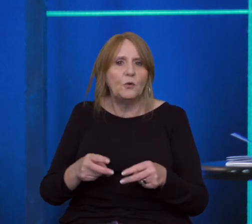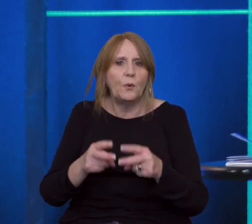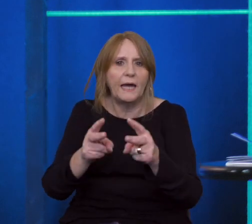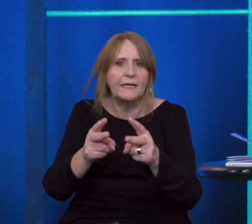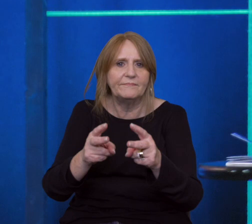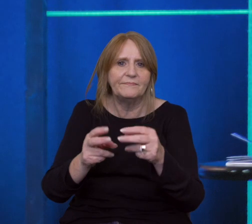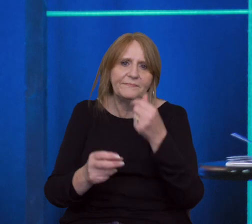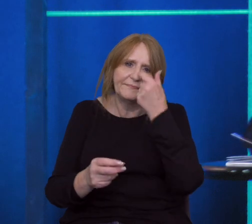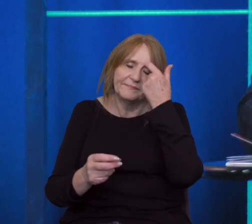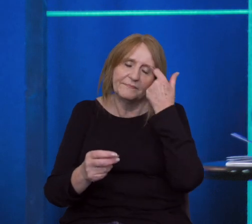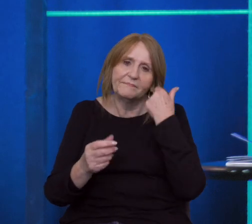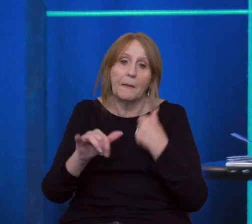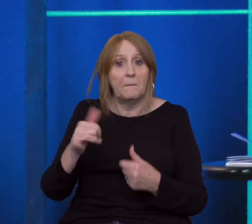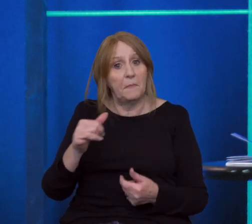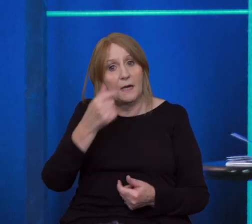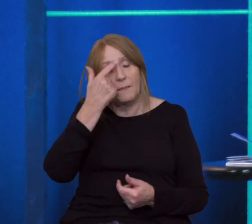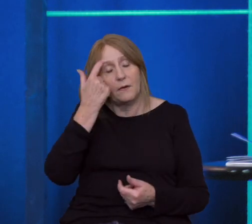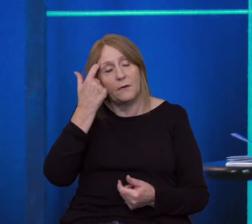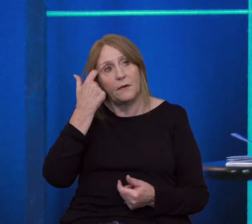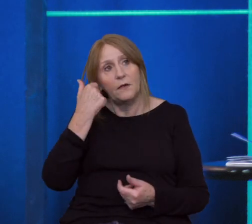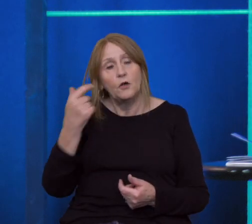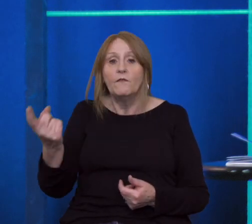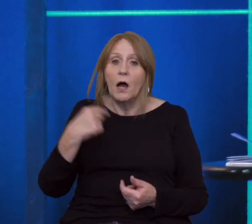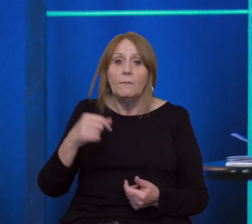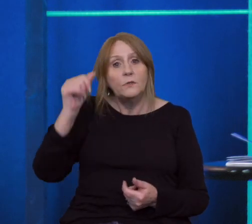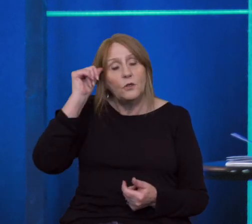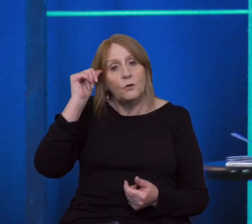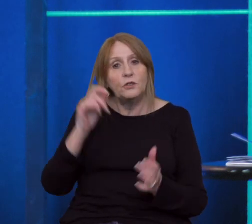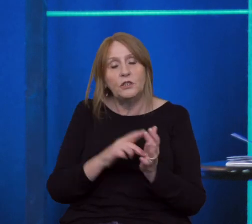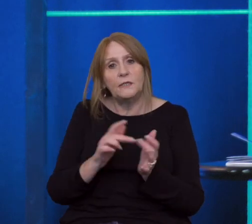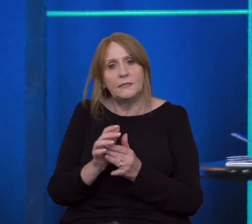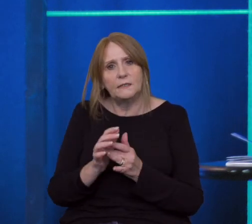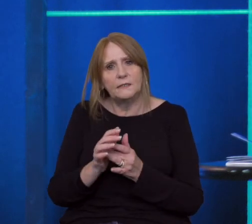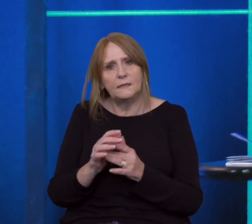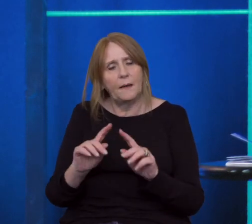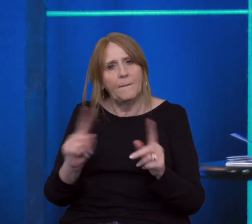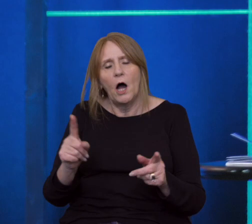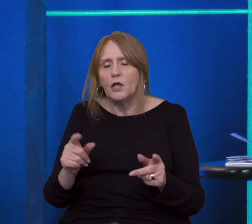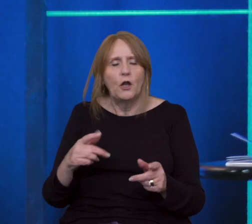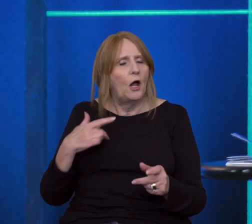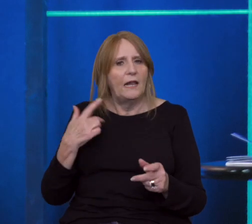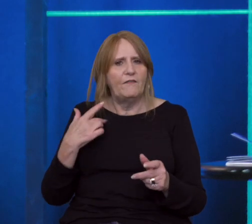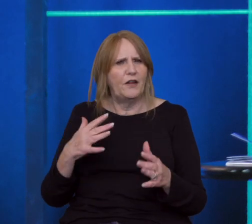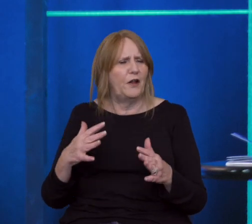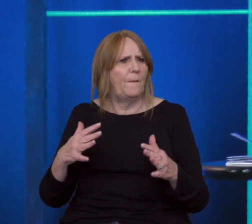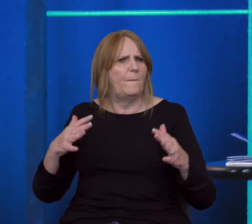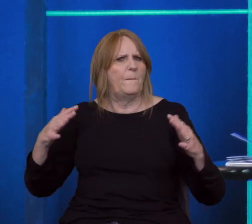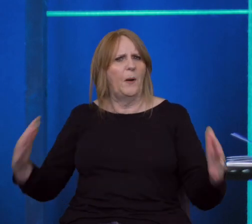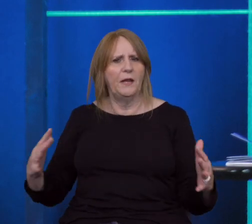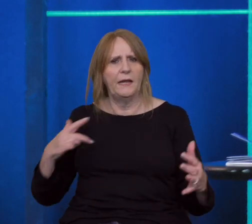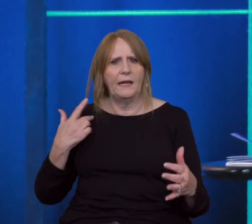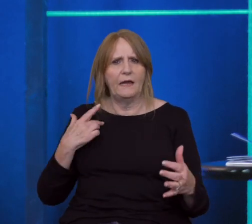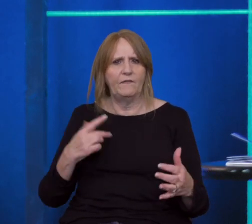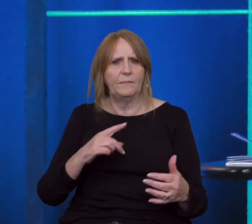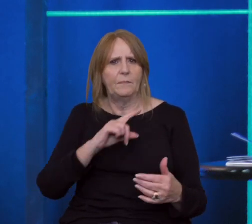And maybe you've come to know Jesus, but you're not living an abundant life because you've not received the power of the Holy Spirit